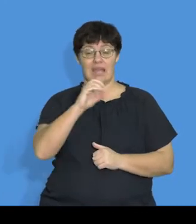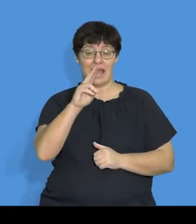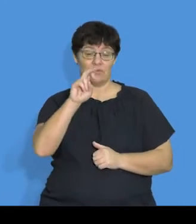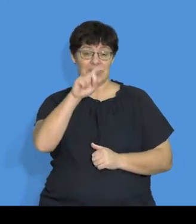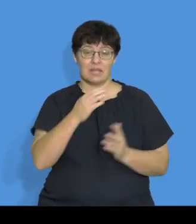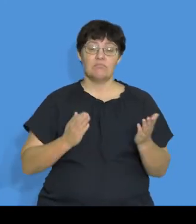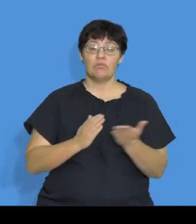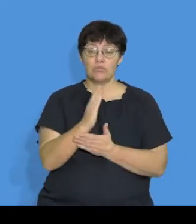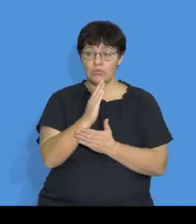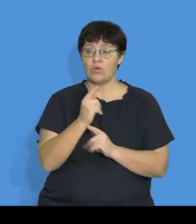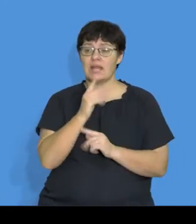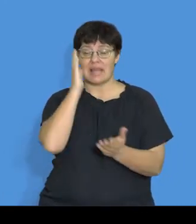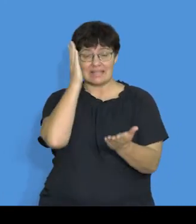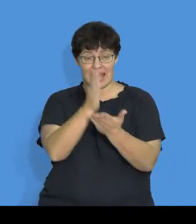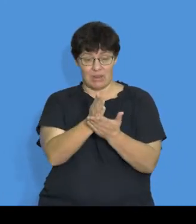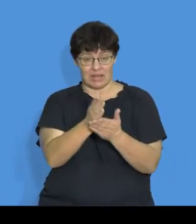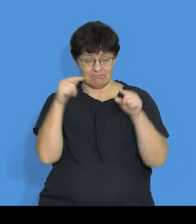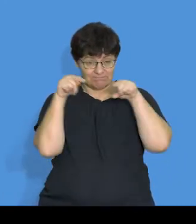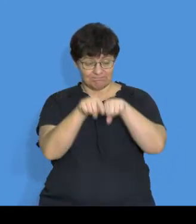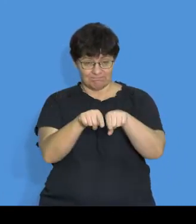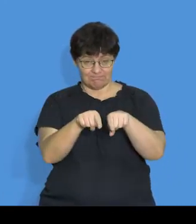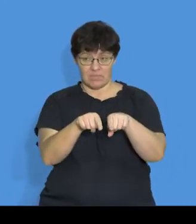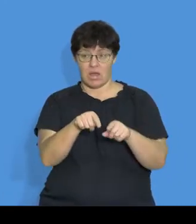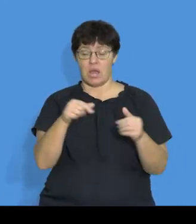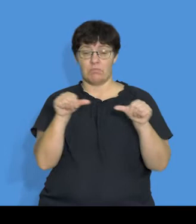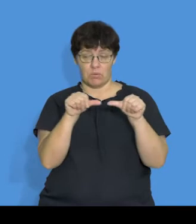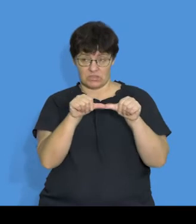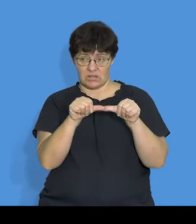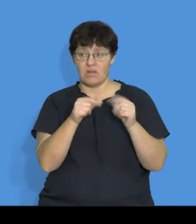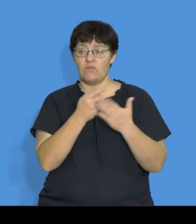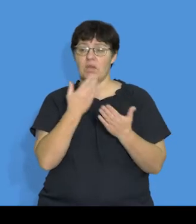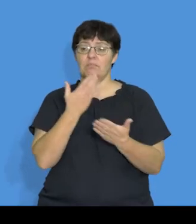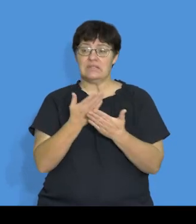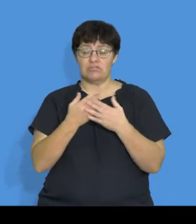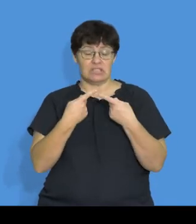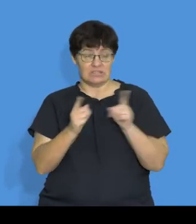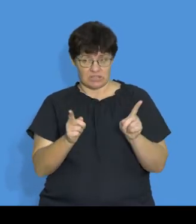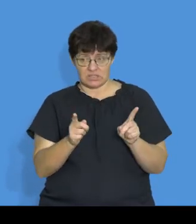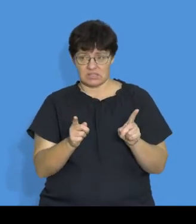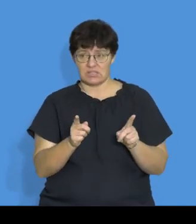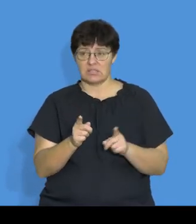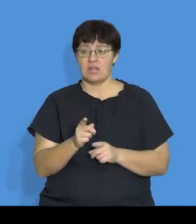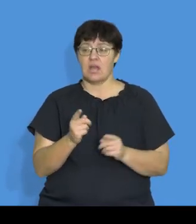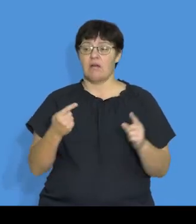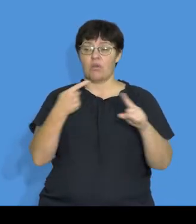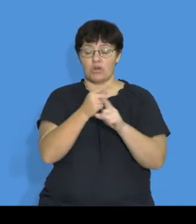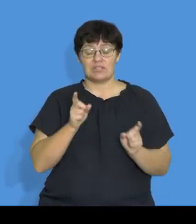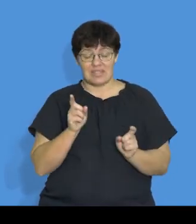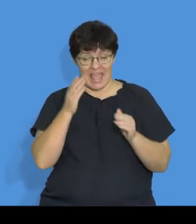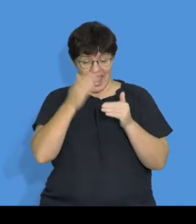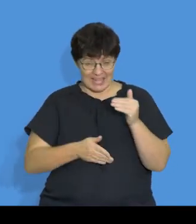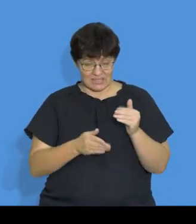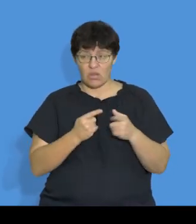conductor is directly proportional to the potential difference, or the voltage across the ends of the conductor